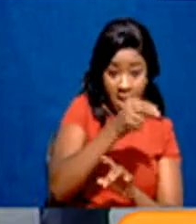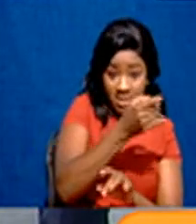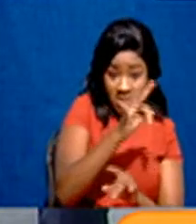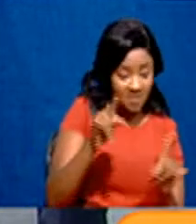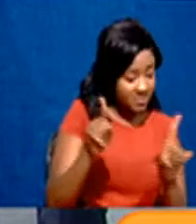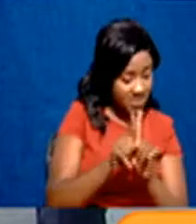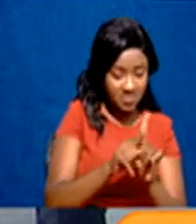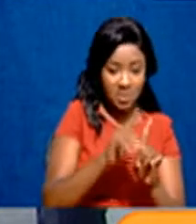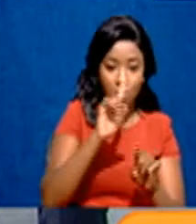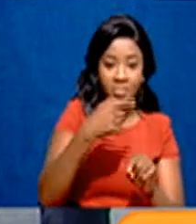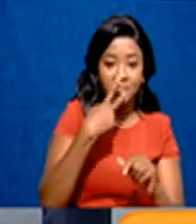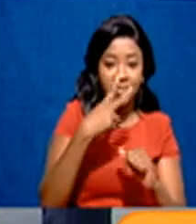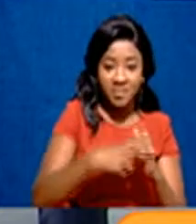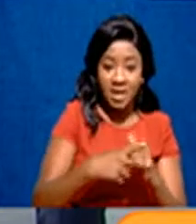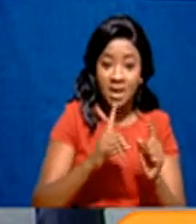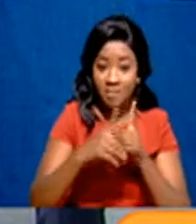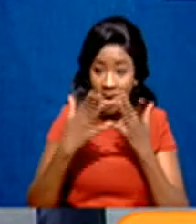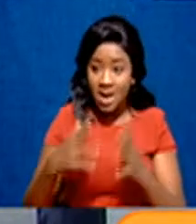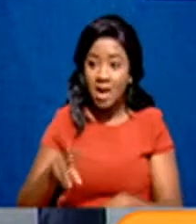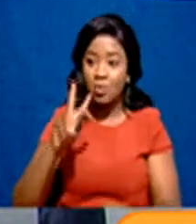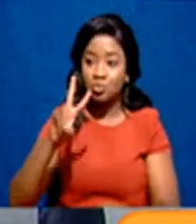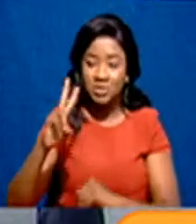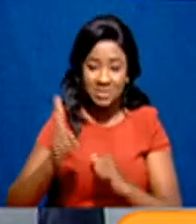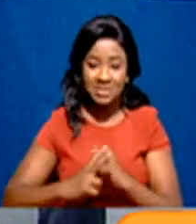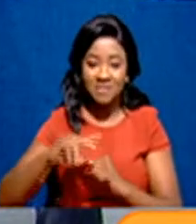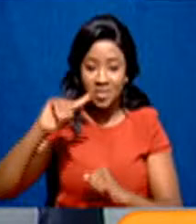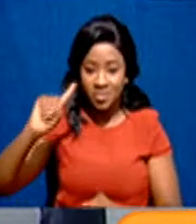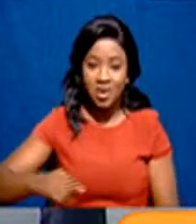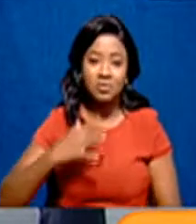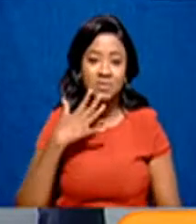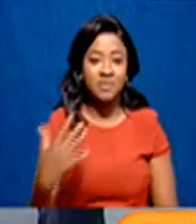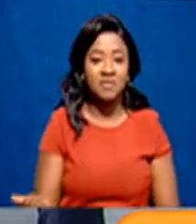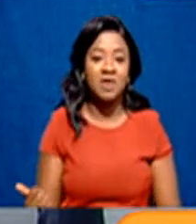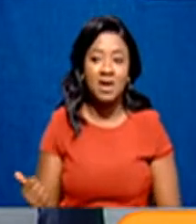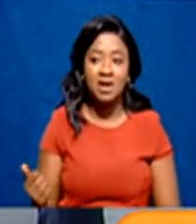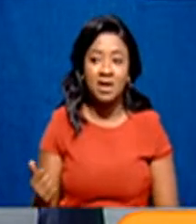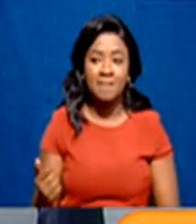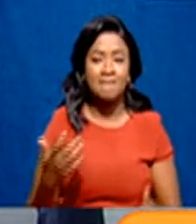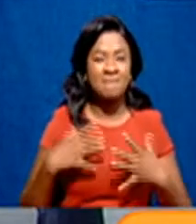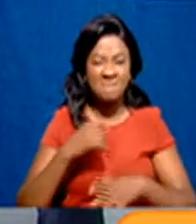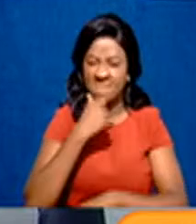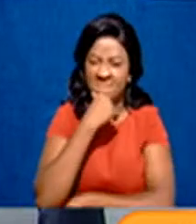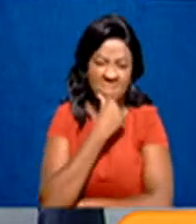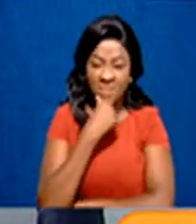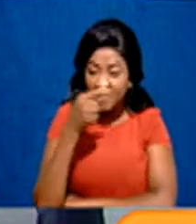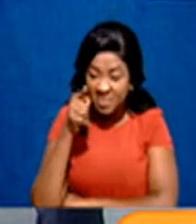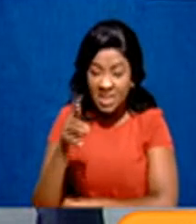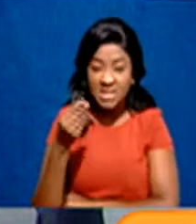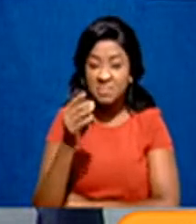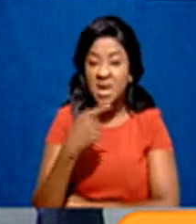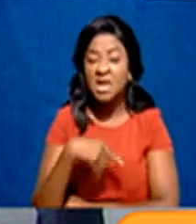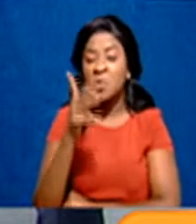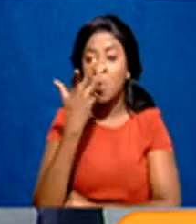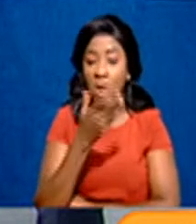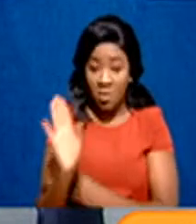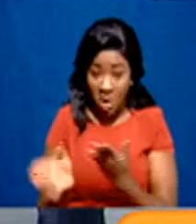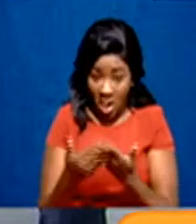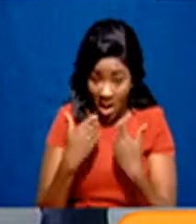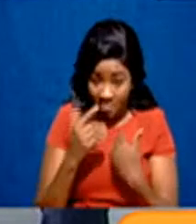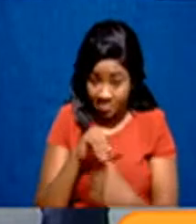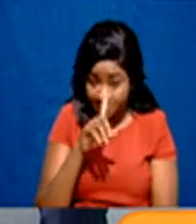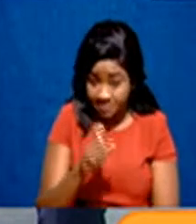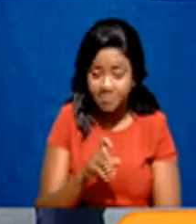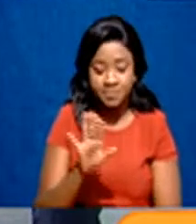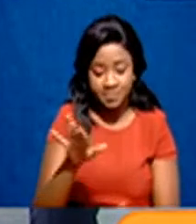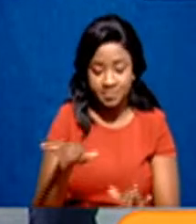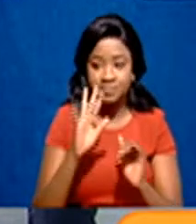you're going to be deducted 27,500. Many questions are still abound on what the impact that will have once the regulations are out, but definitely we'll